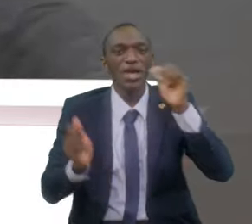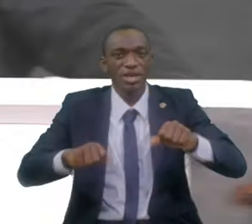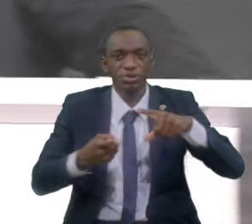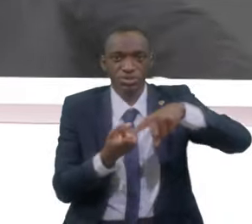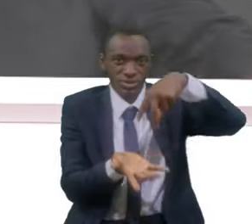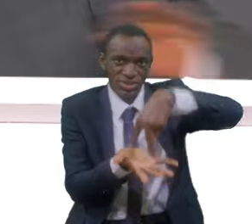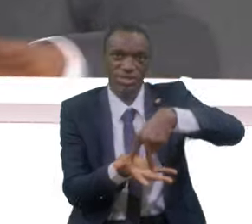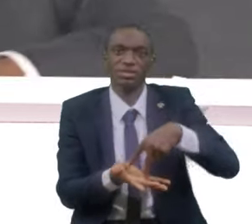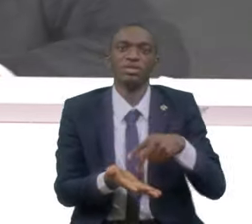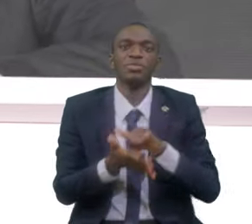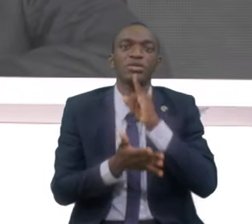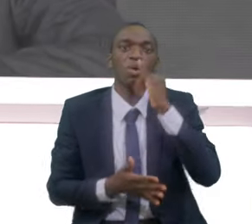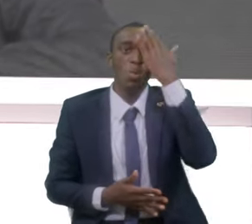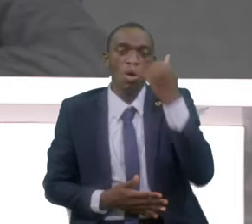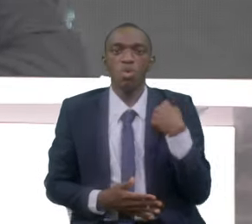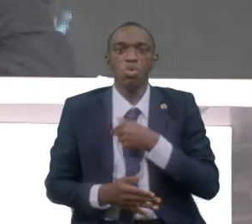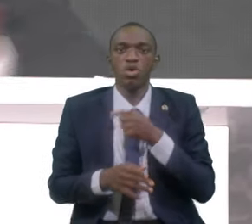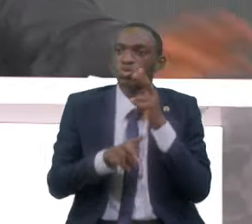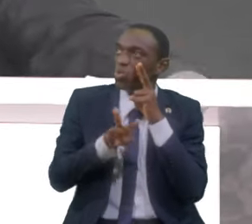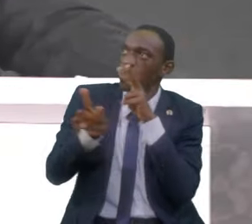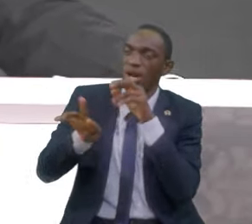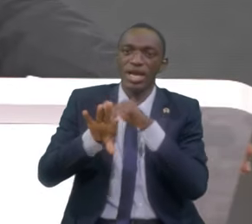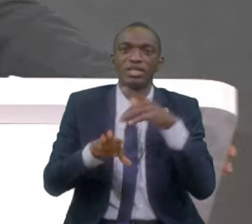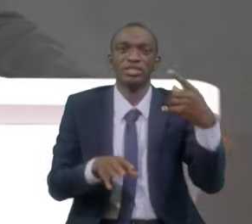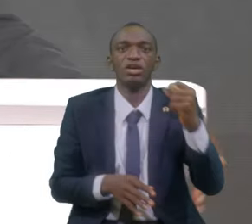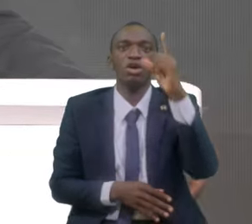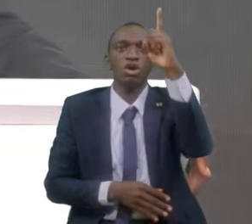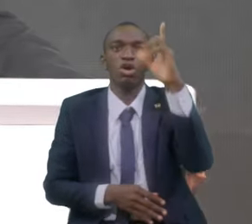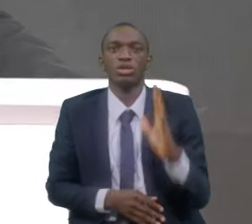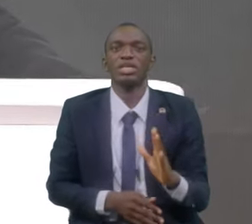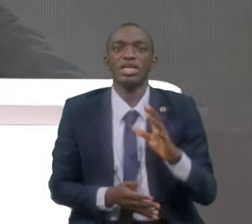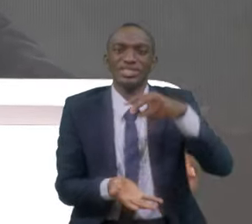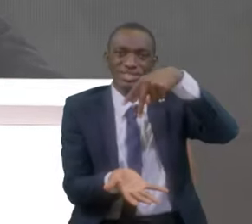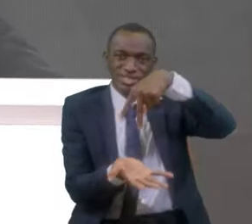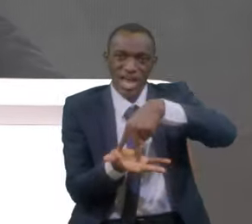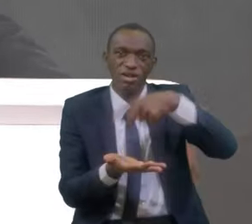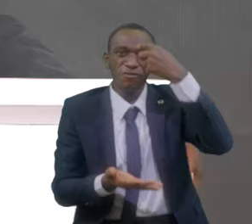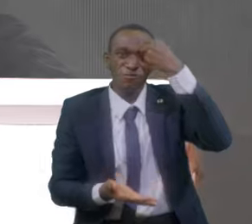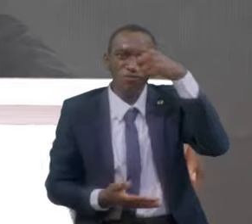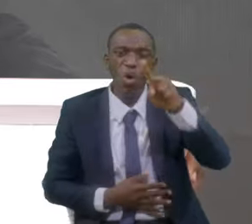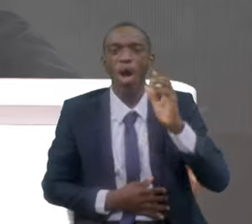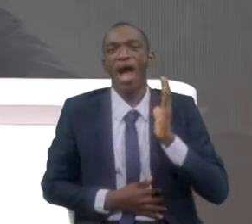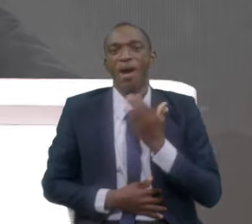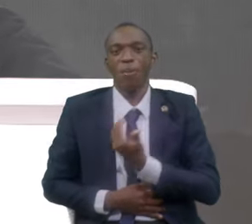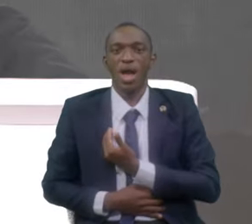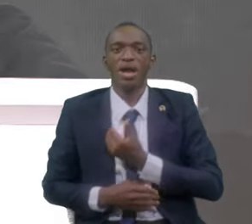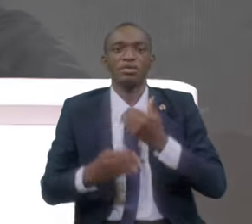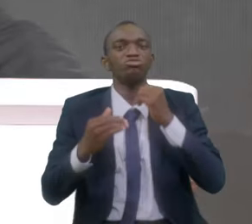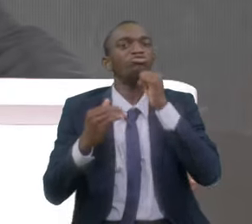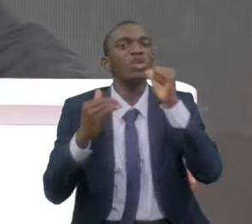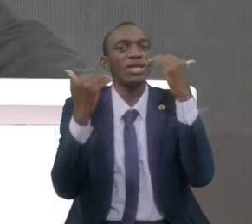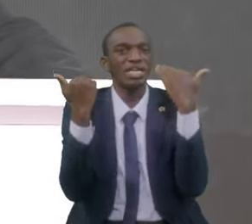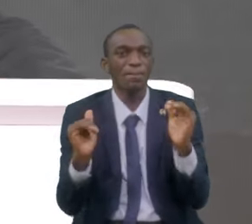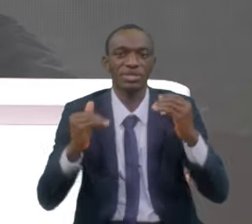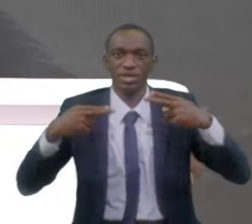looking at the godly stand for our boundless soundness. And